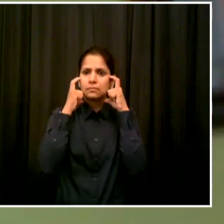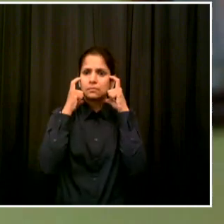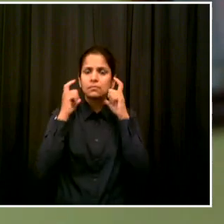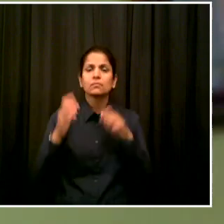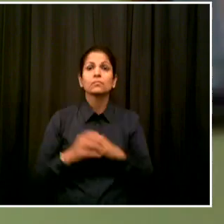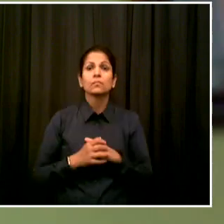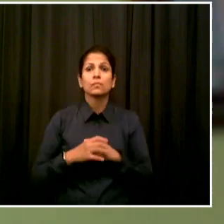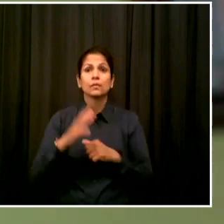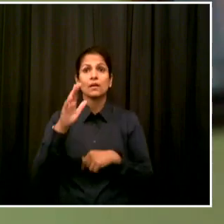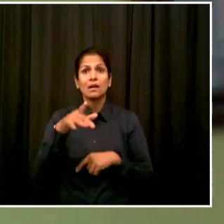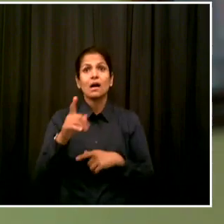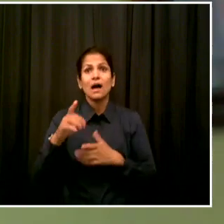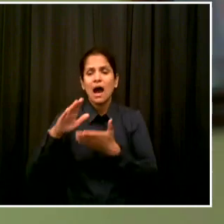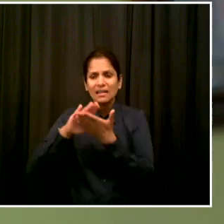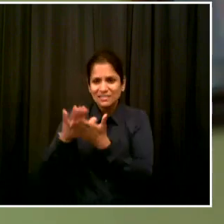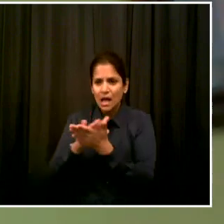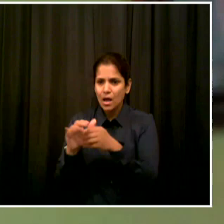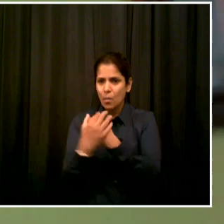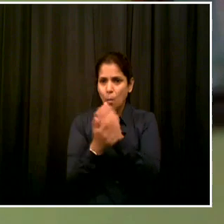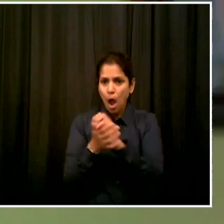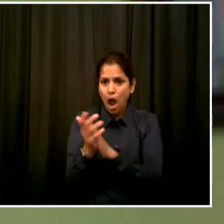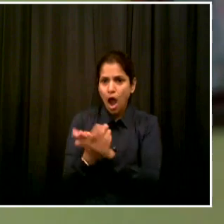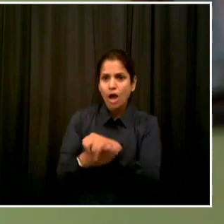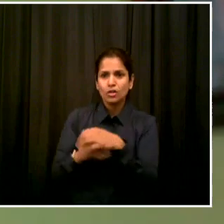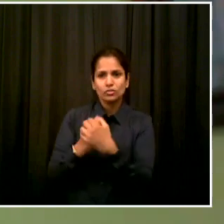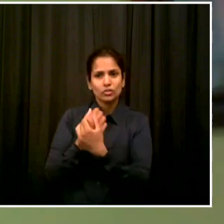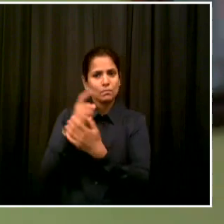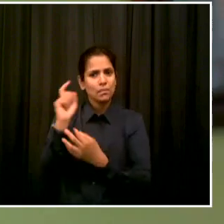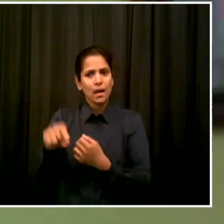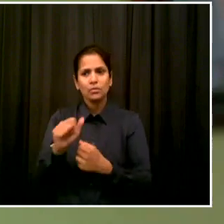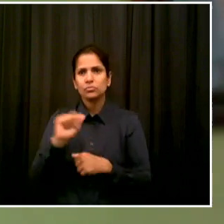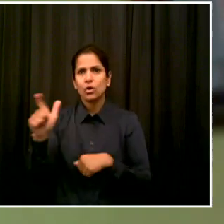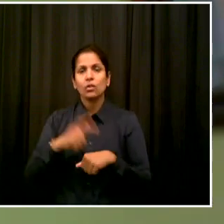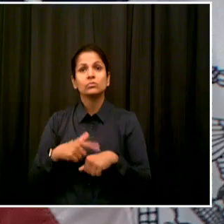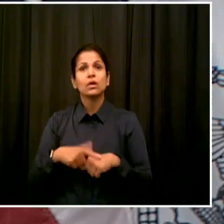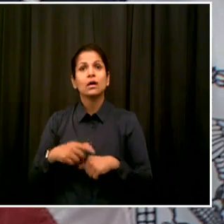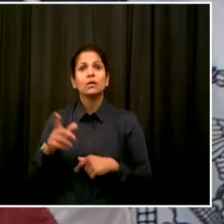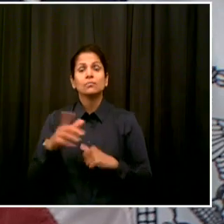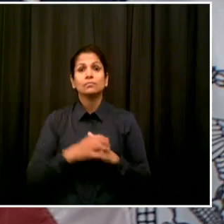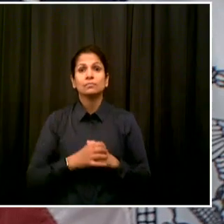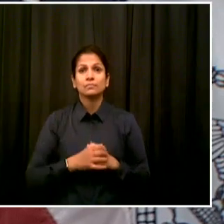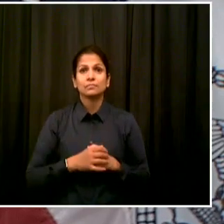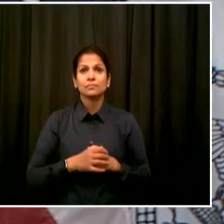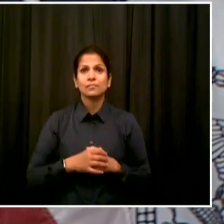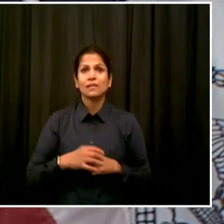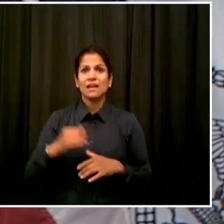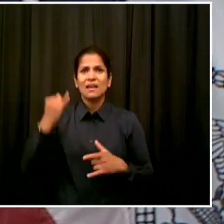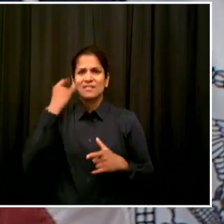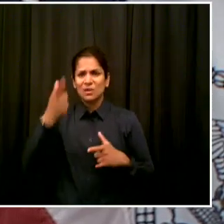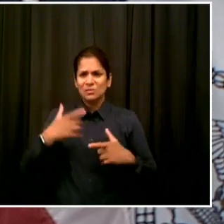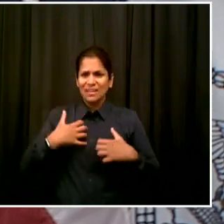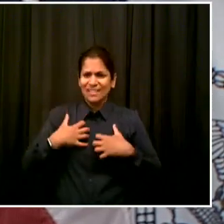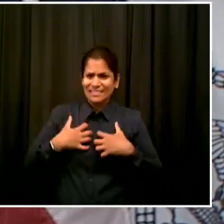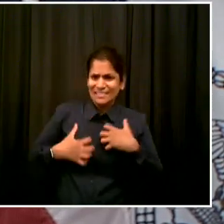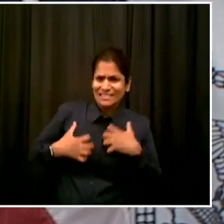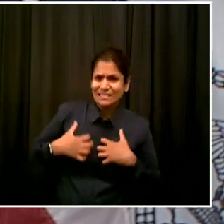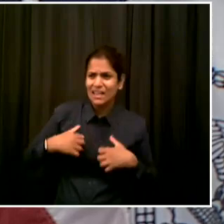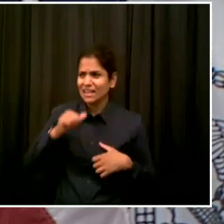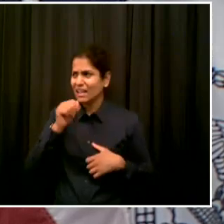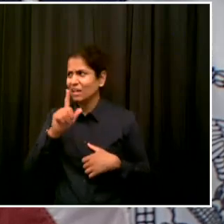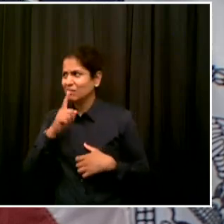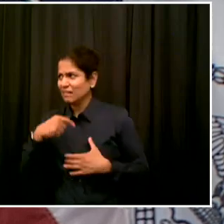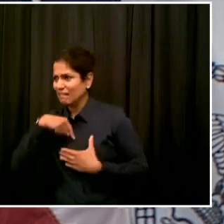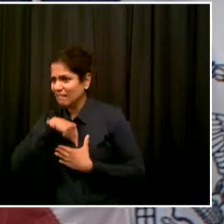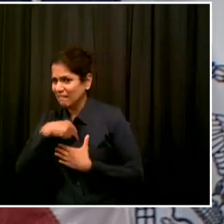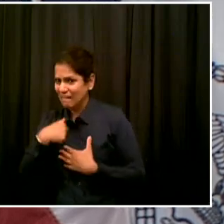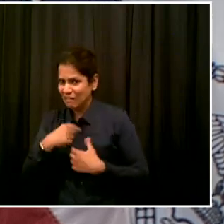anybody has any symptoms. Deanne, you want to add? Yes, Mr. Mayor. We've been working really closely with the Department of Health to